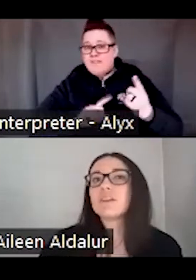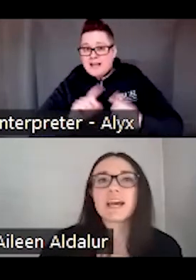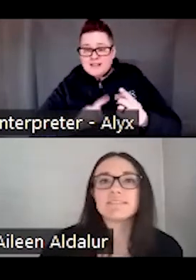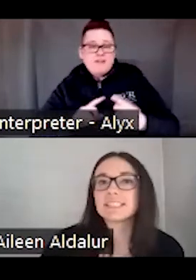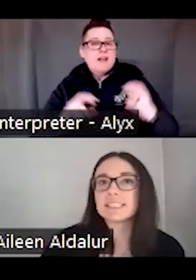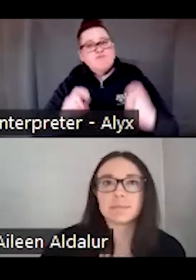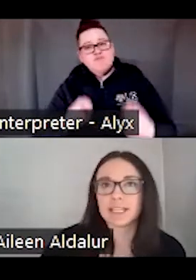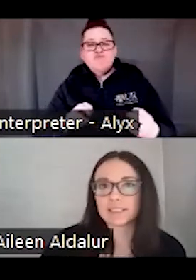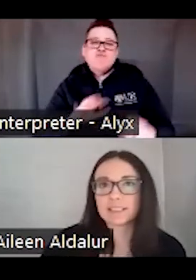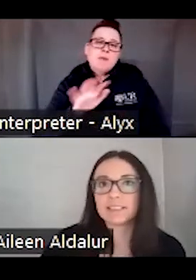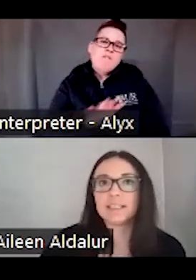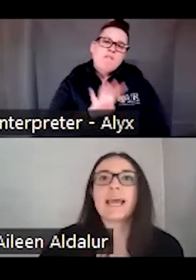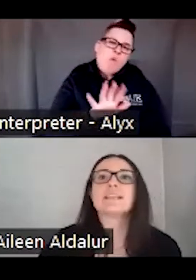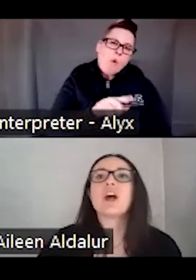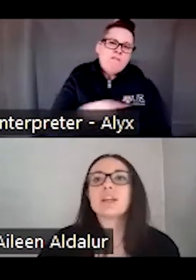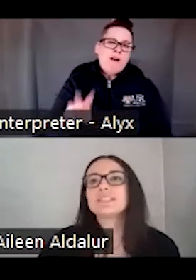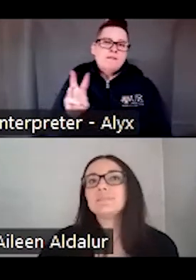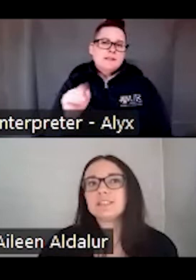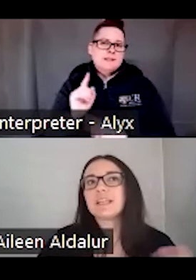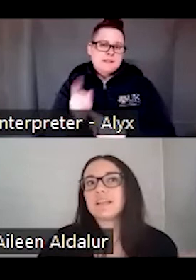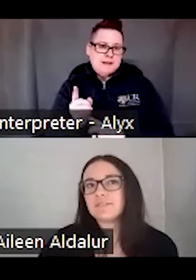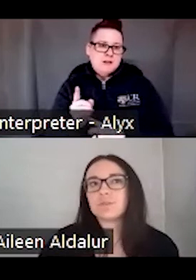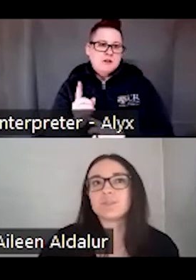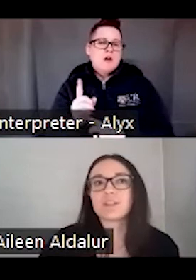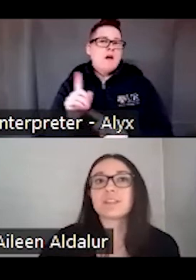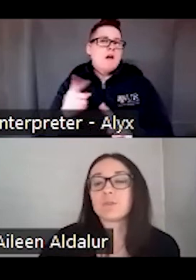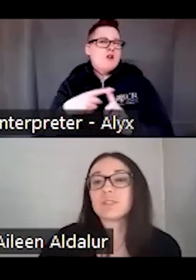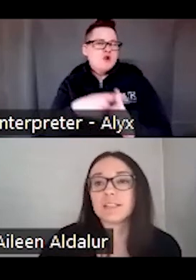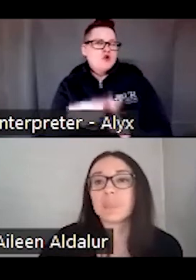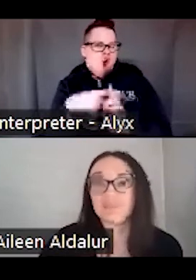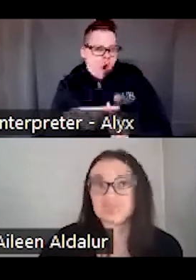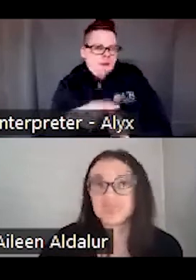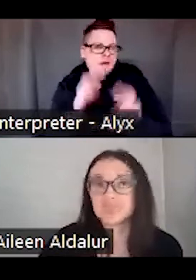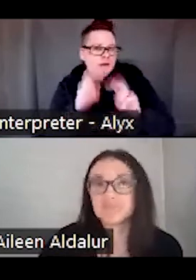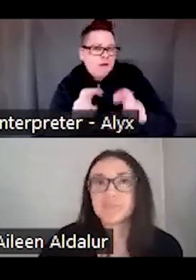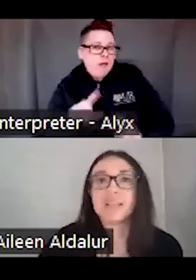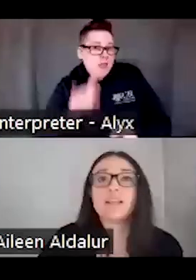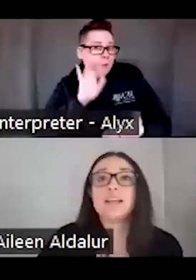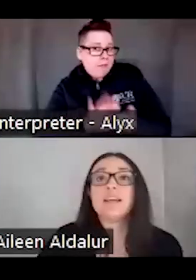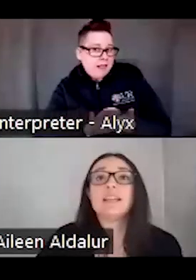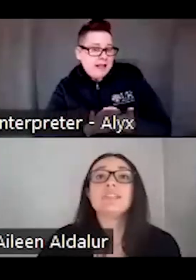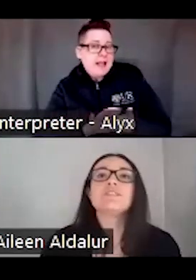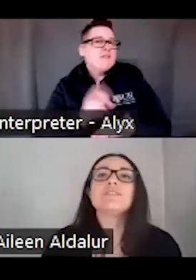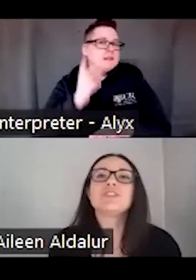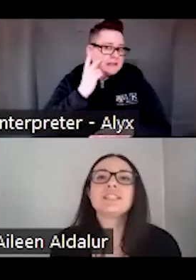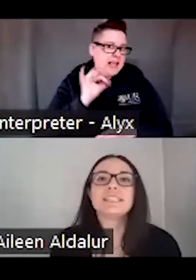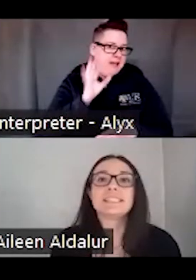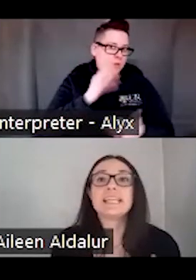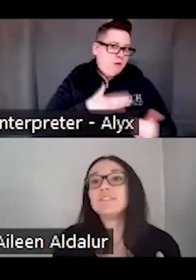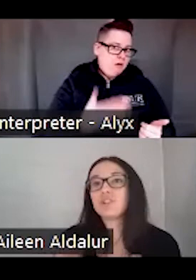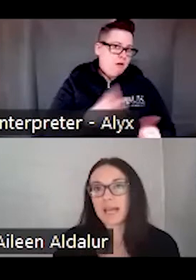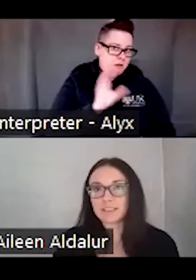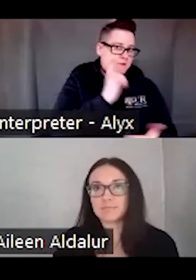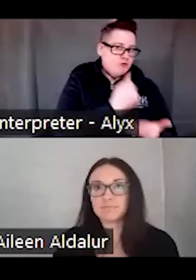about 45 to 60 minutes. And it targets the beliefs that influence whether someone will seek out treatment. The intervention